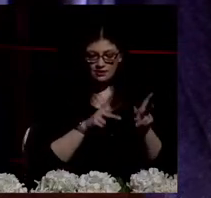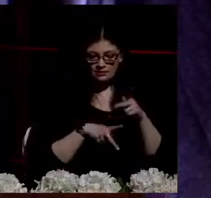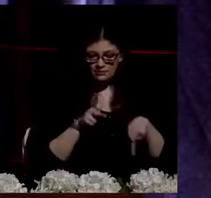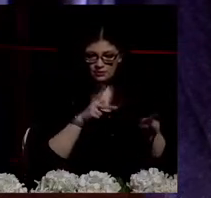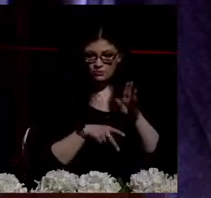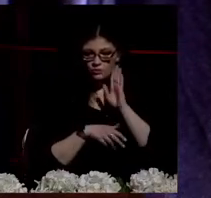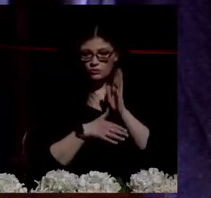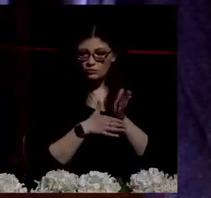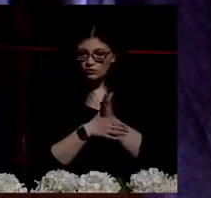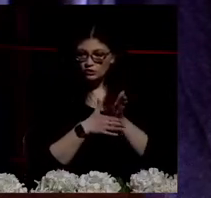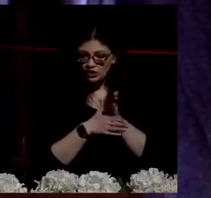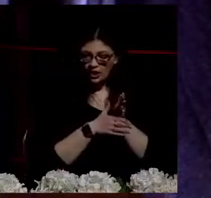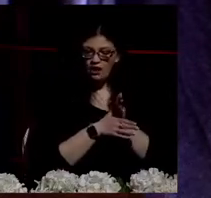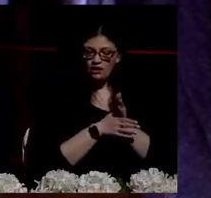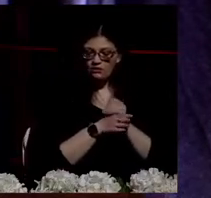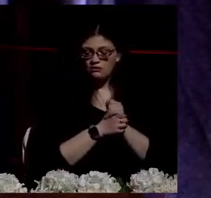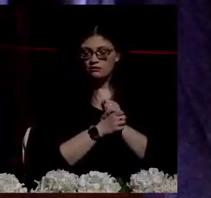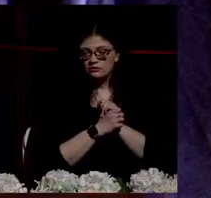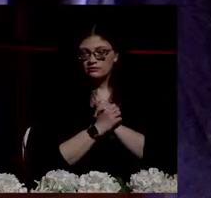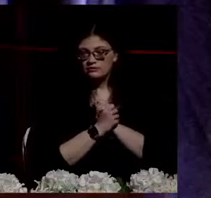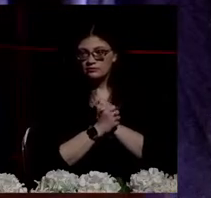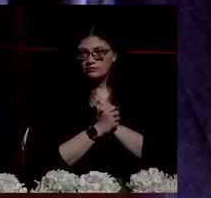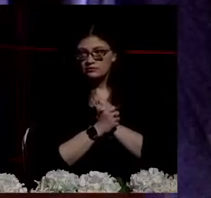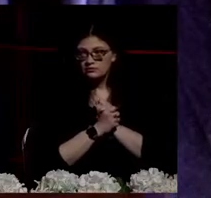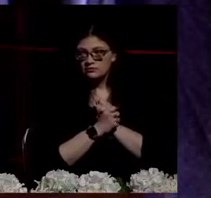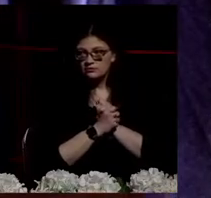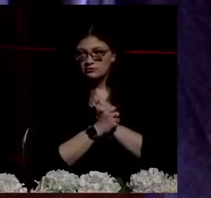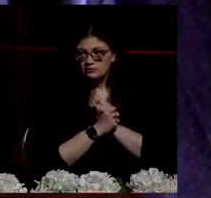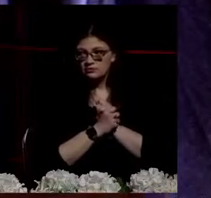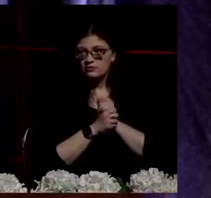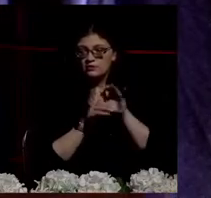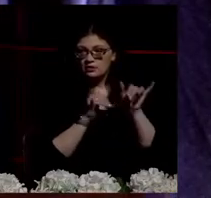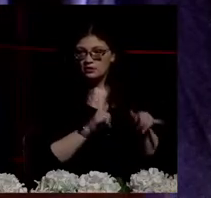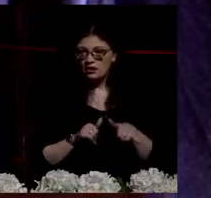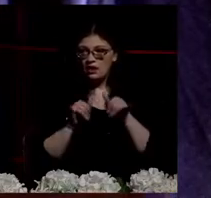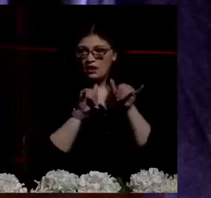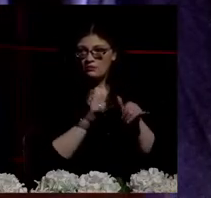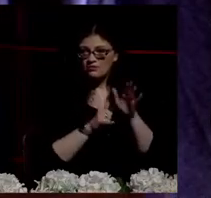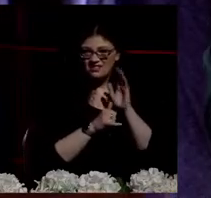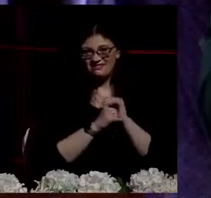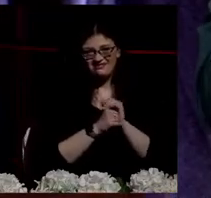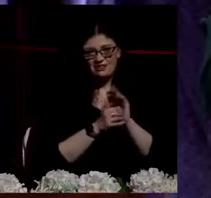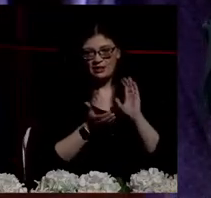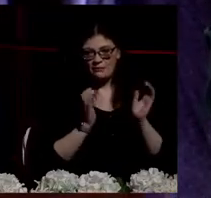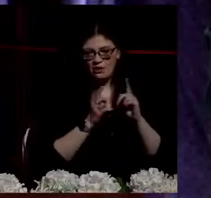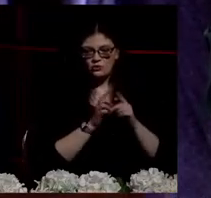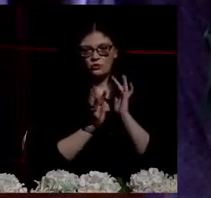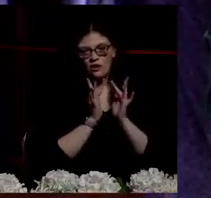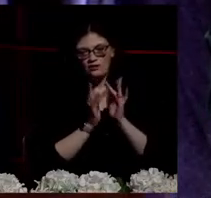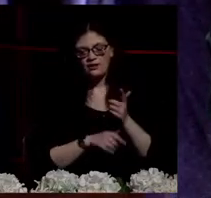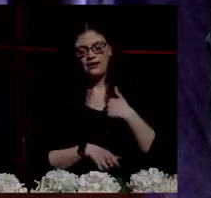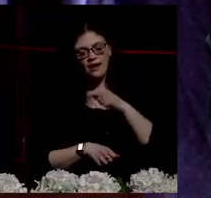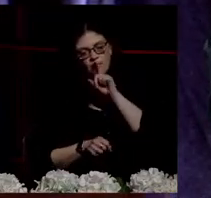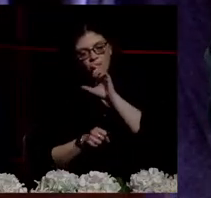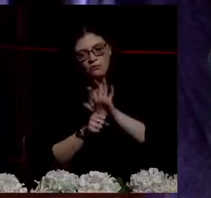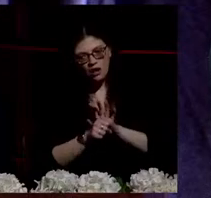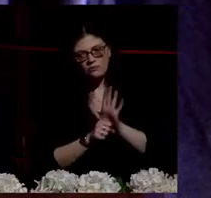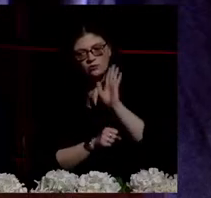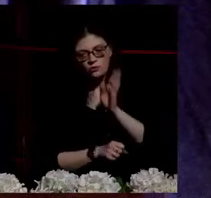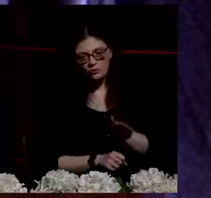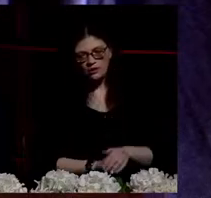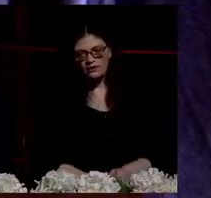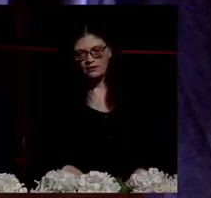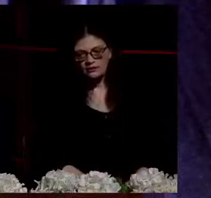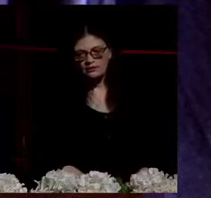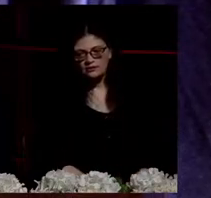a fence with have more in common with you than you have in common with anyone on a screen. I promise.